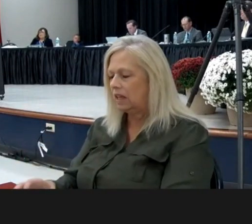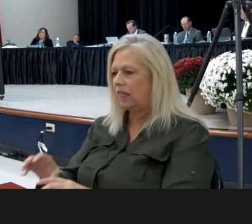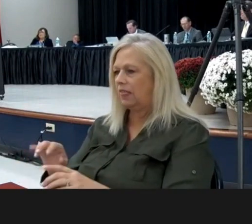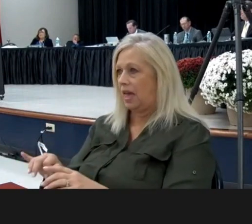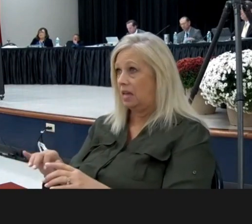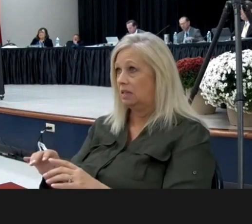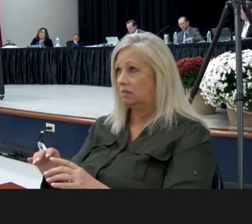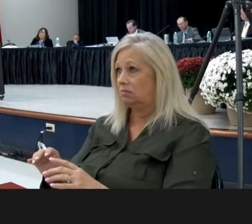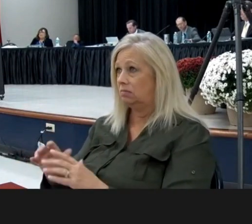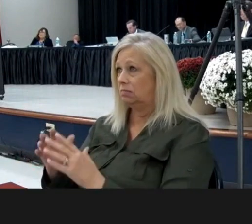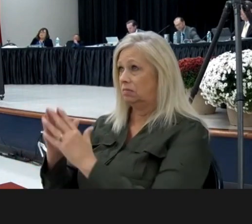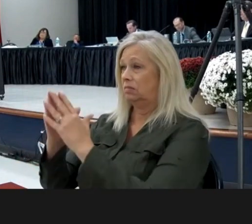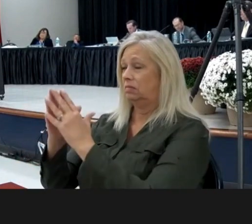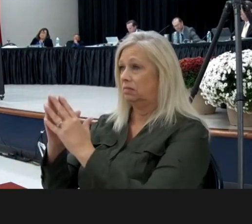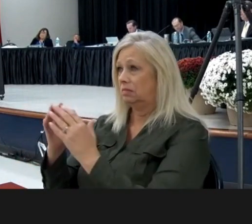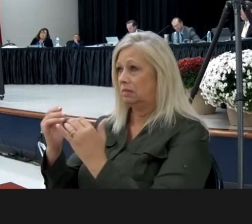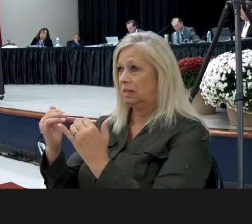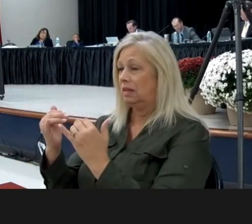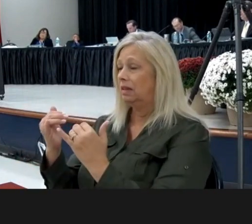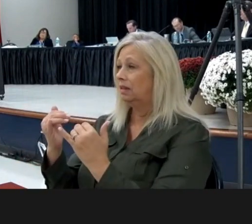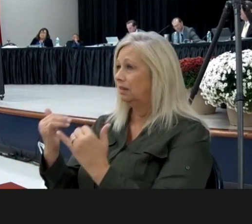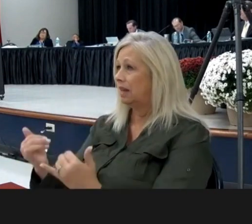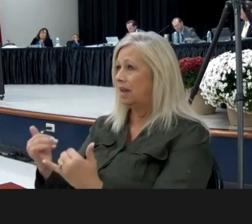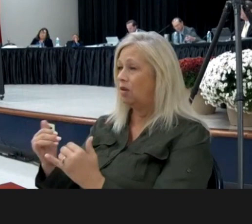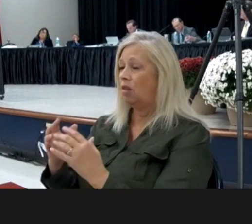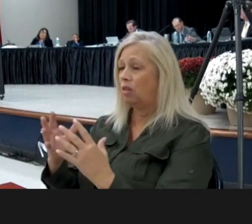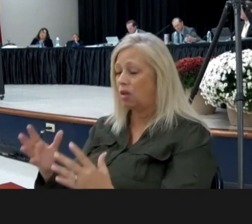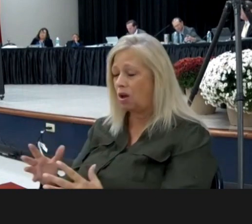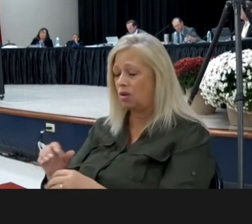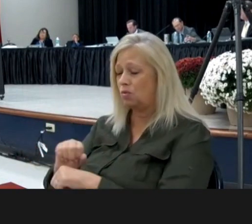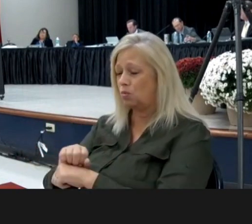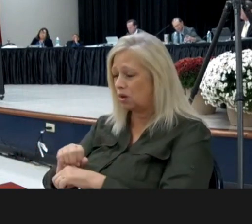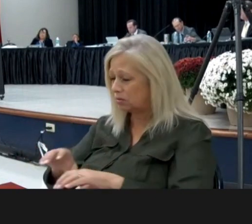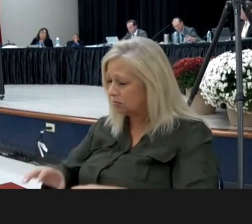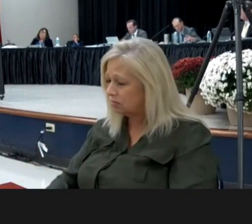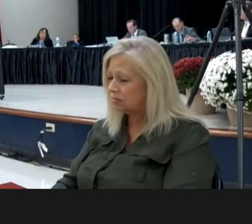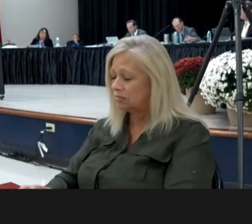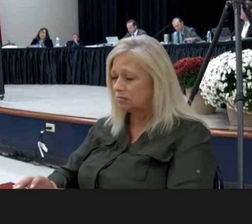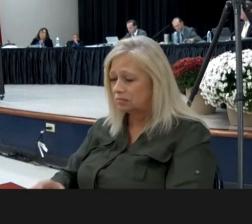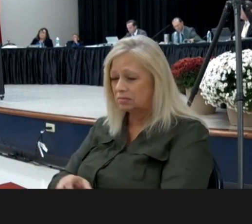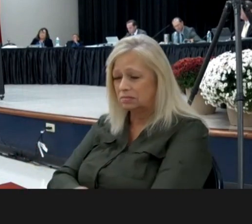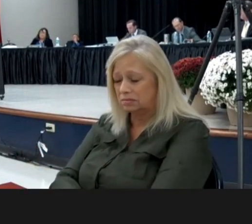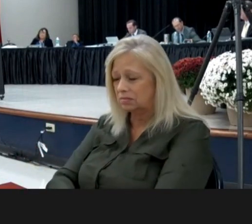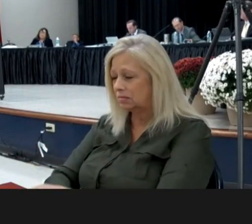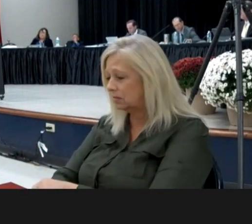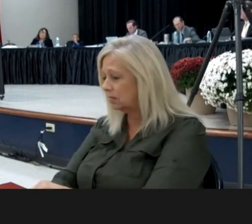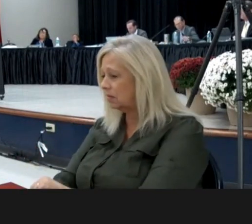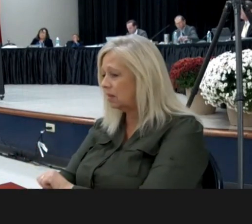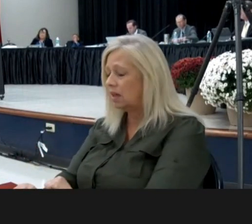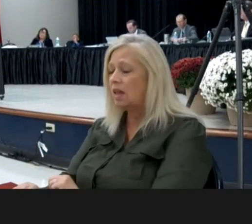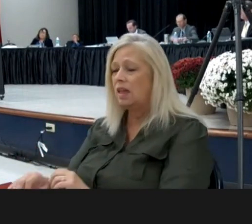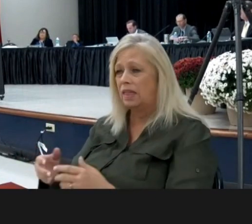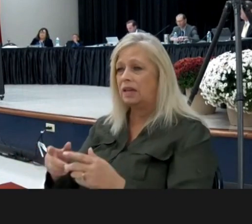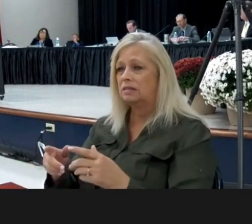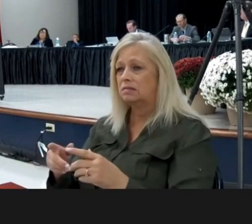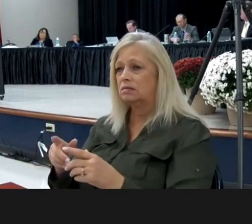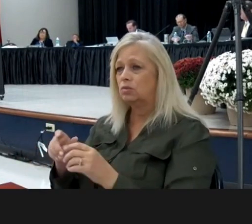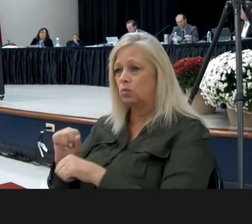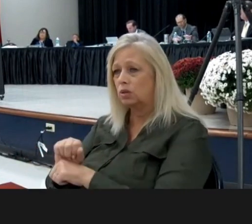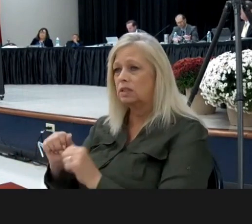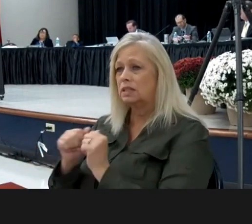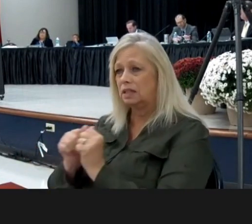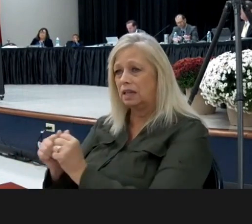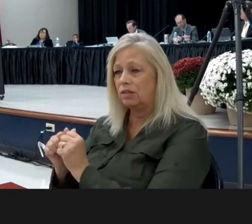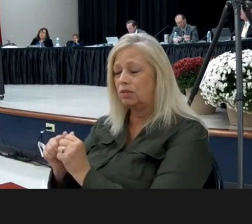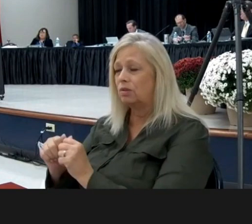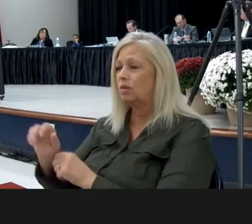seeing now. There's a lot of work that goes into that to make that happen. So we're grateful for the team that is working on this together, Baylor